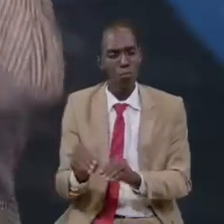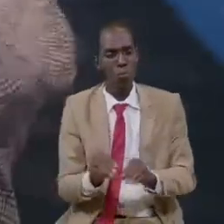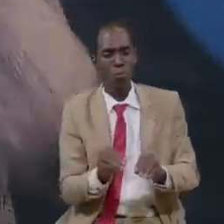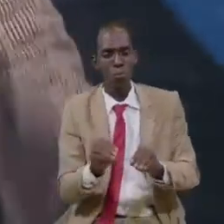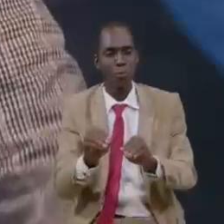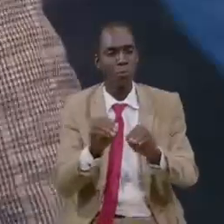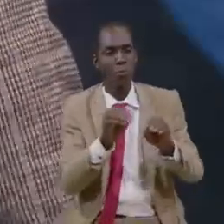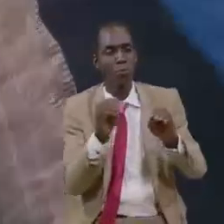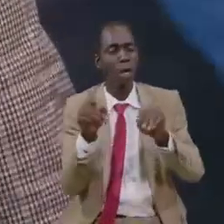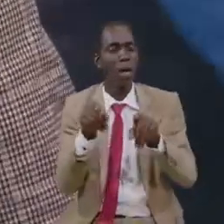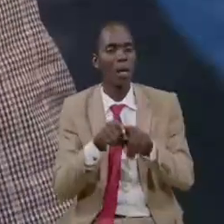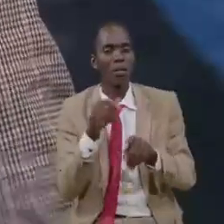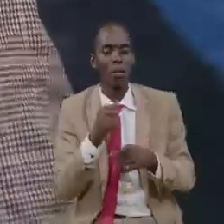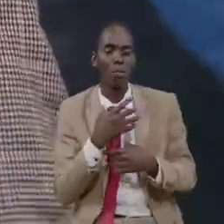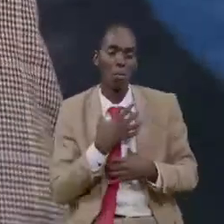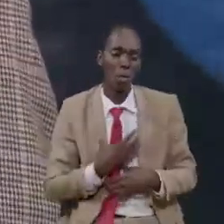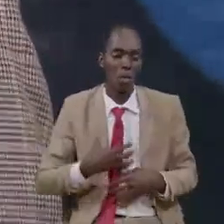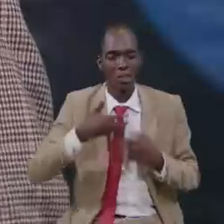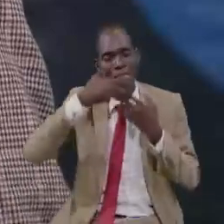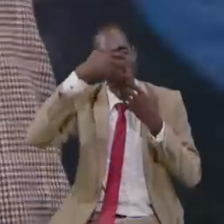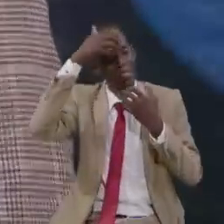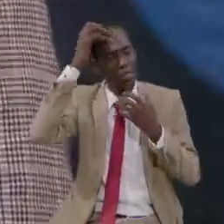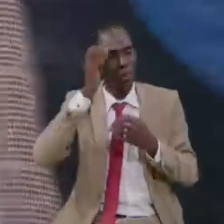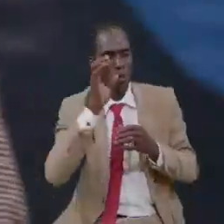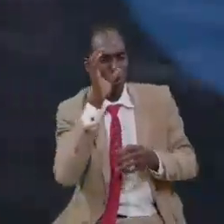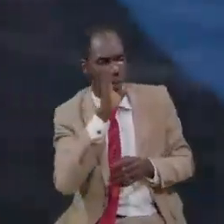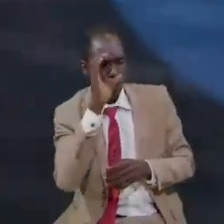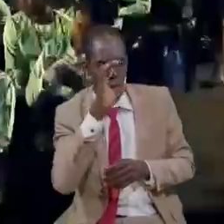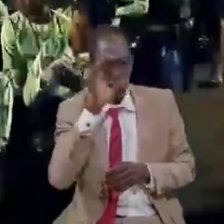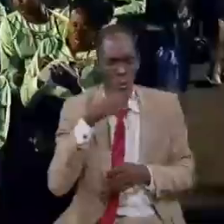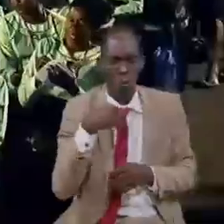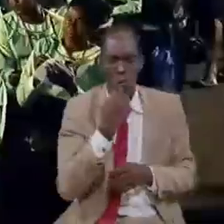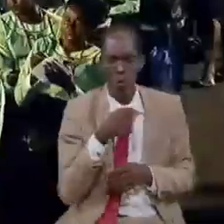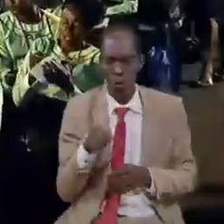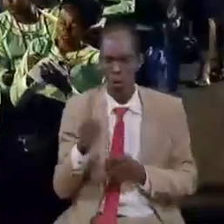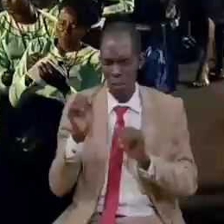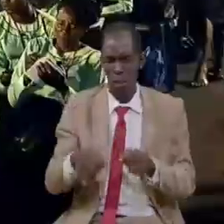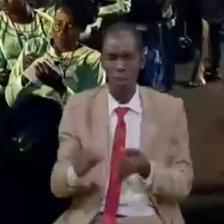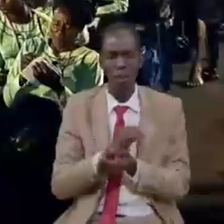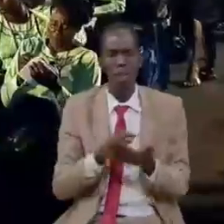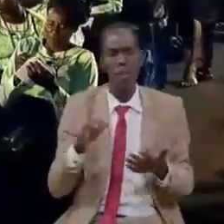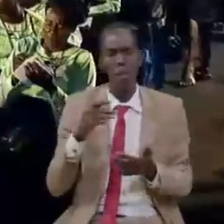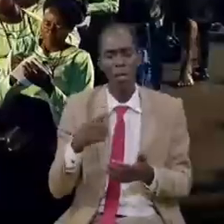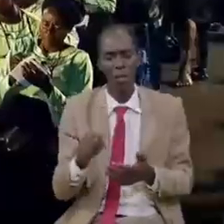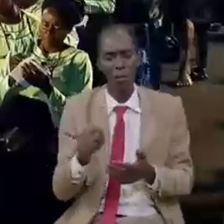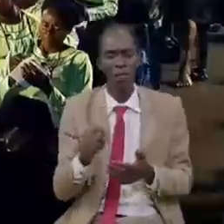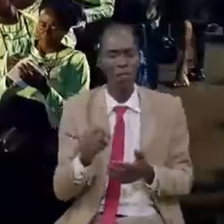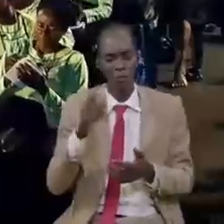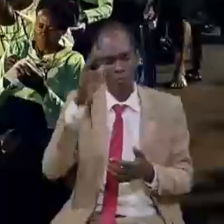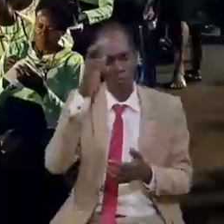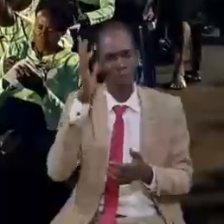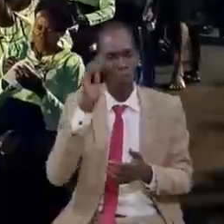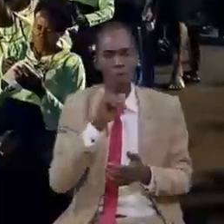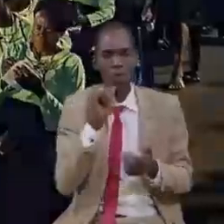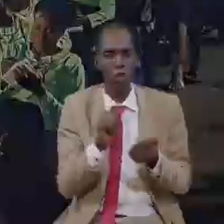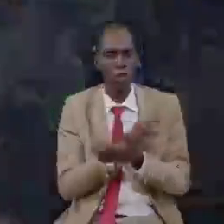lion seeking whom he may destroy. He will not destroy you. Now the Lord is going to redeem you, is